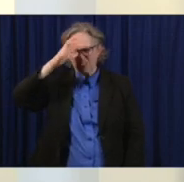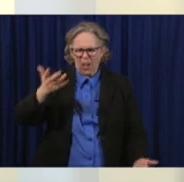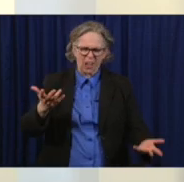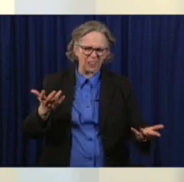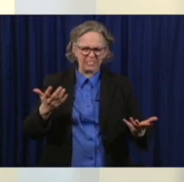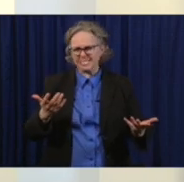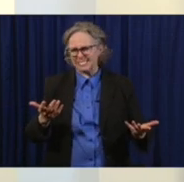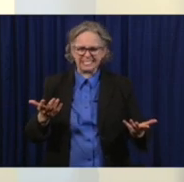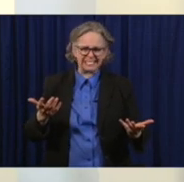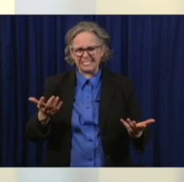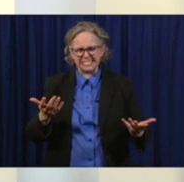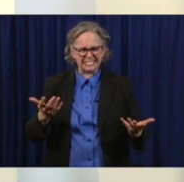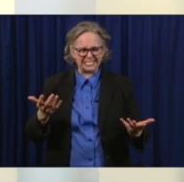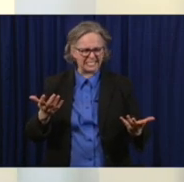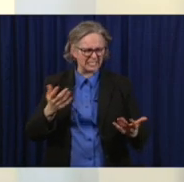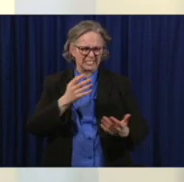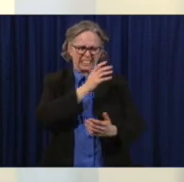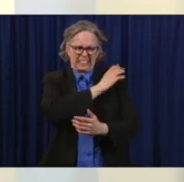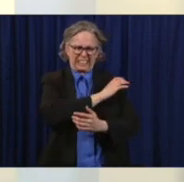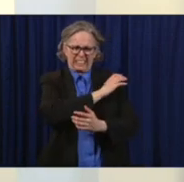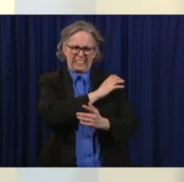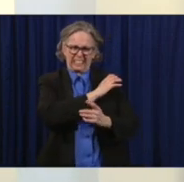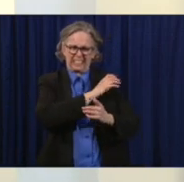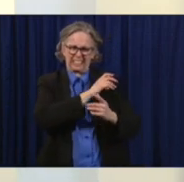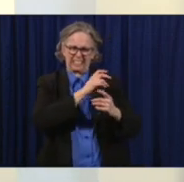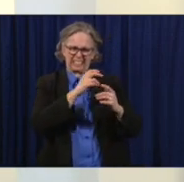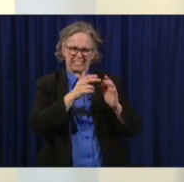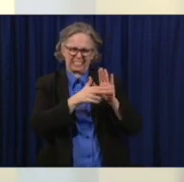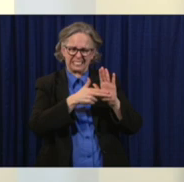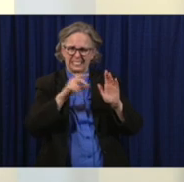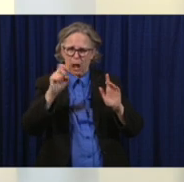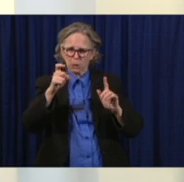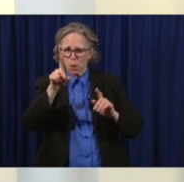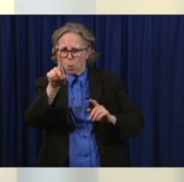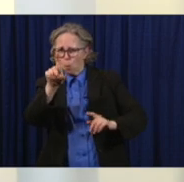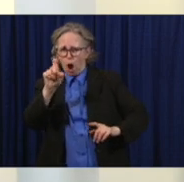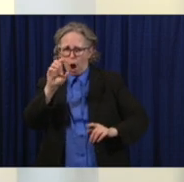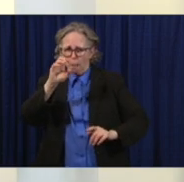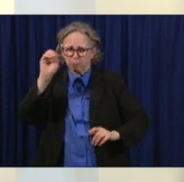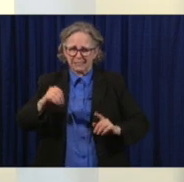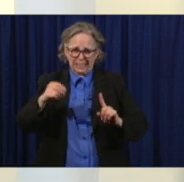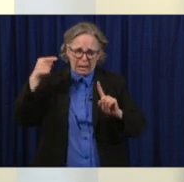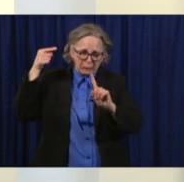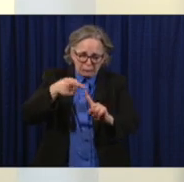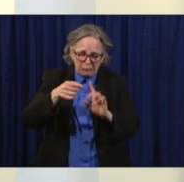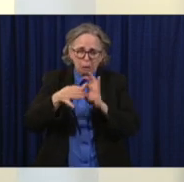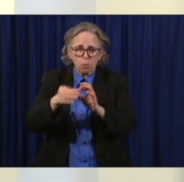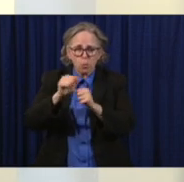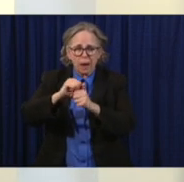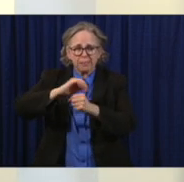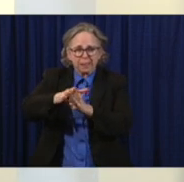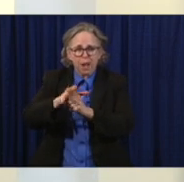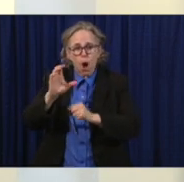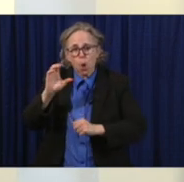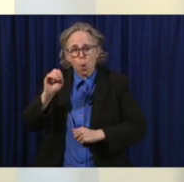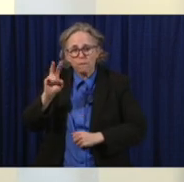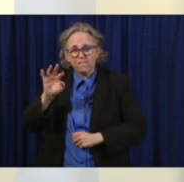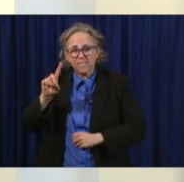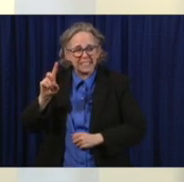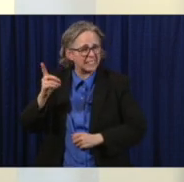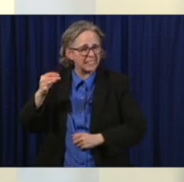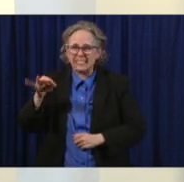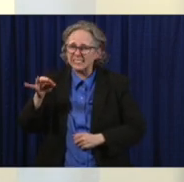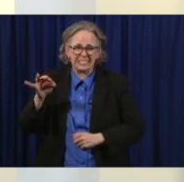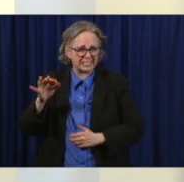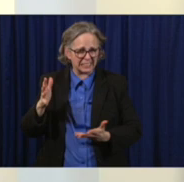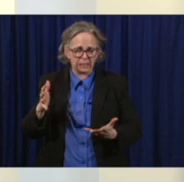clinical diagnosis, say for sure that that's what they had. But if we look at enough of these and we look at it over time